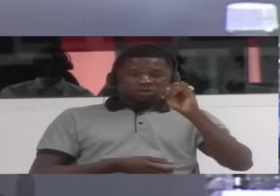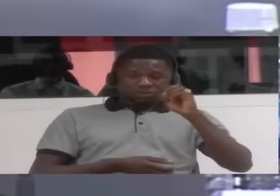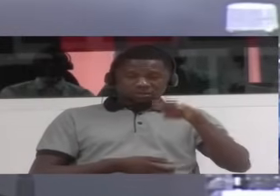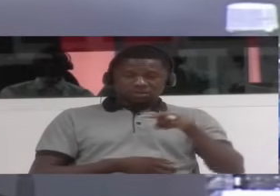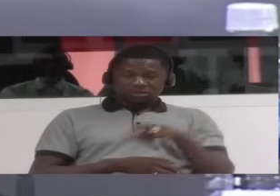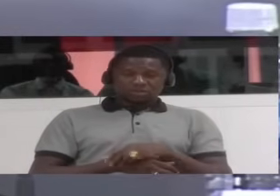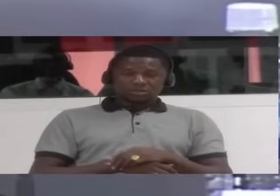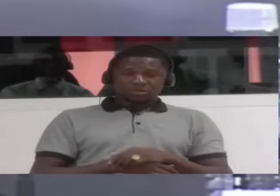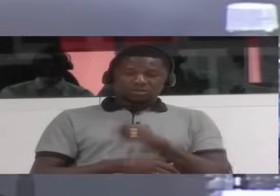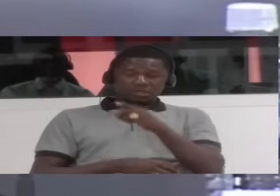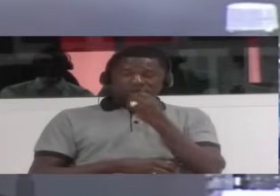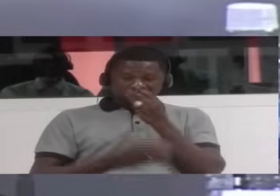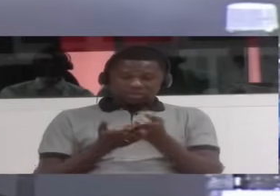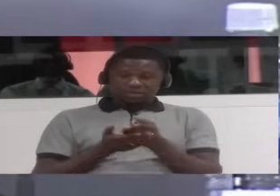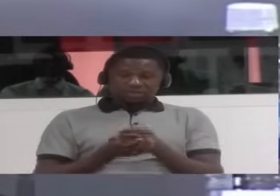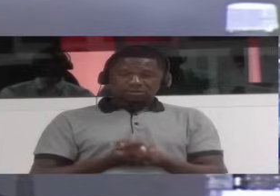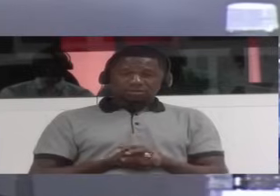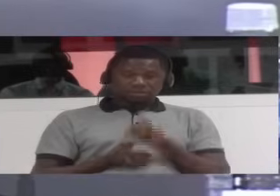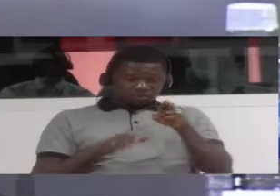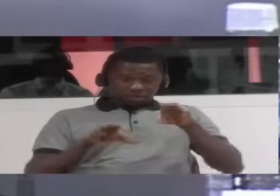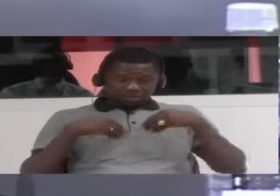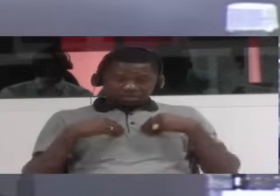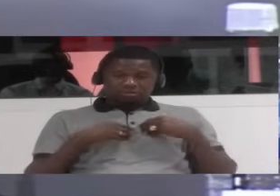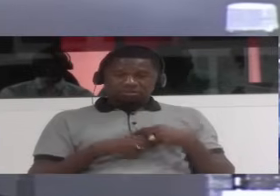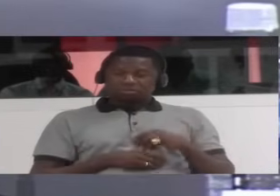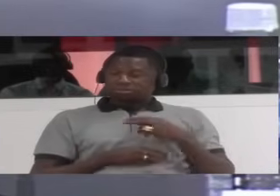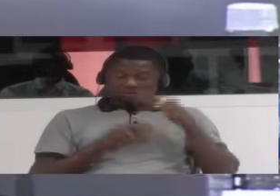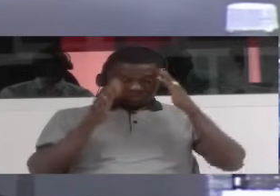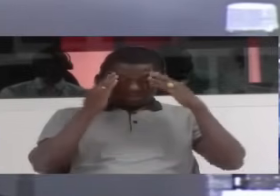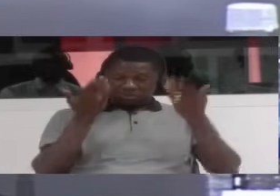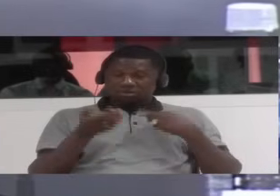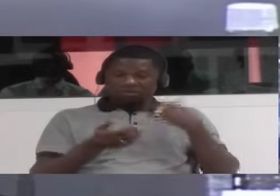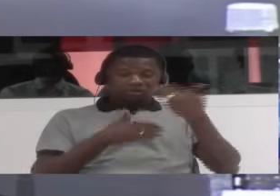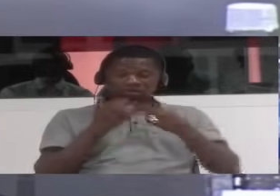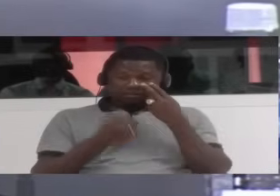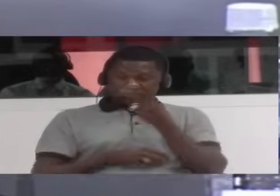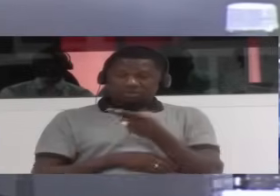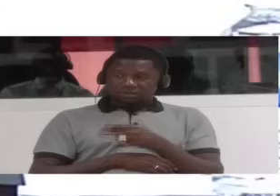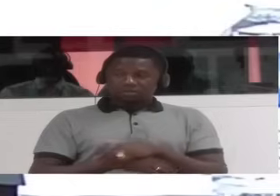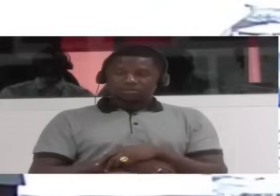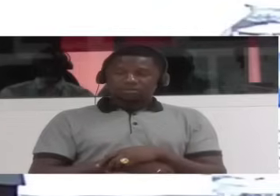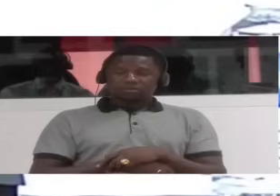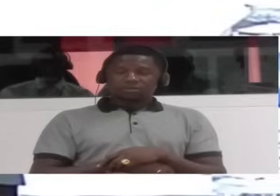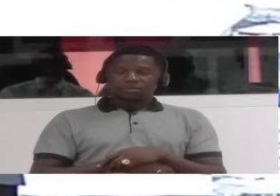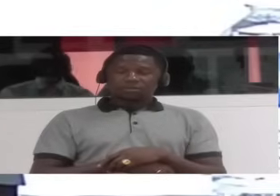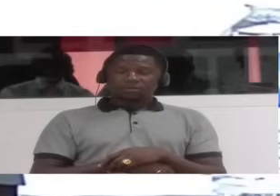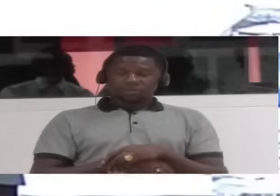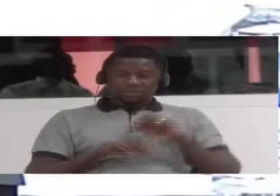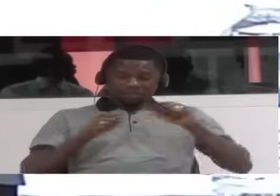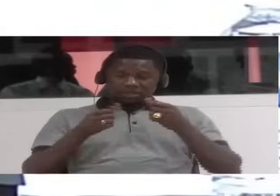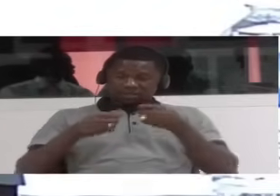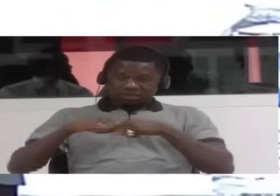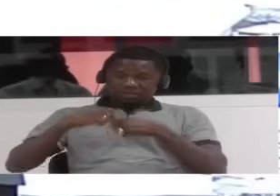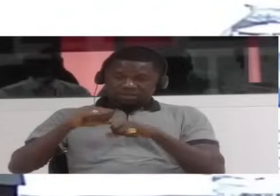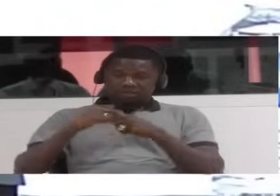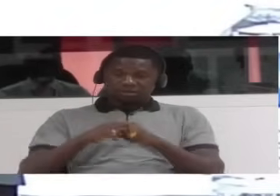you accepted it. It was never verified. I don't know. I have never seen such. All right. So then he started the jungler